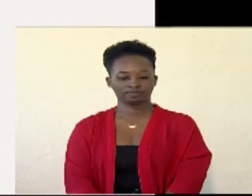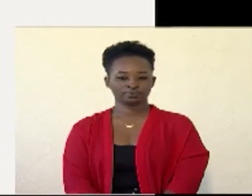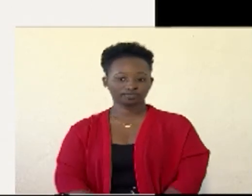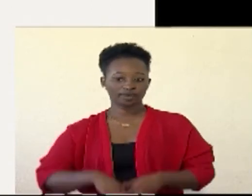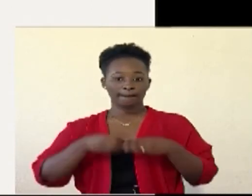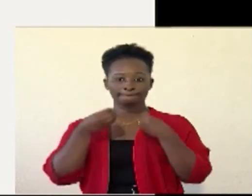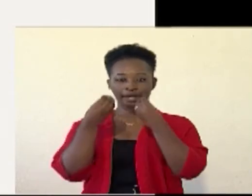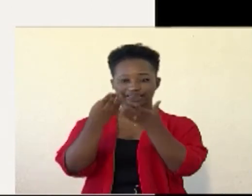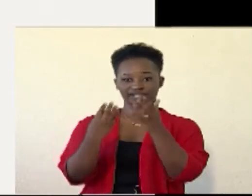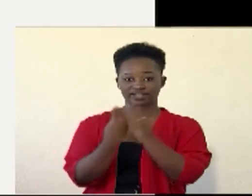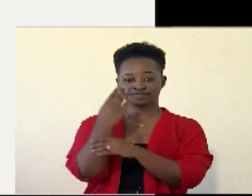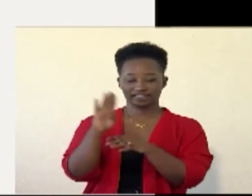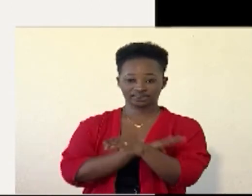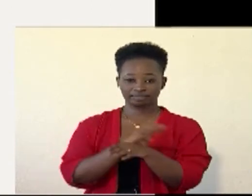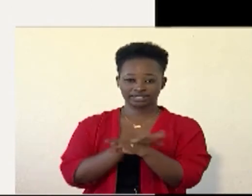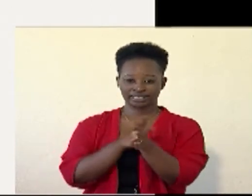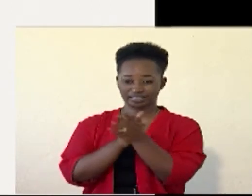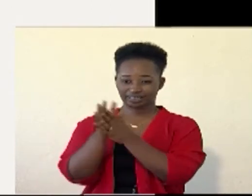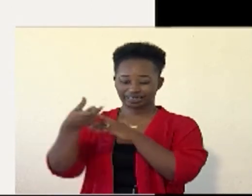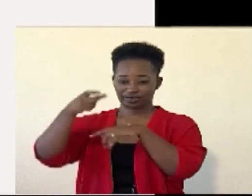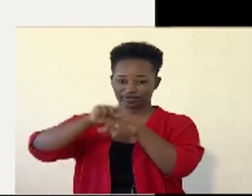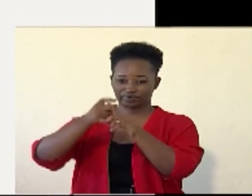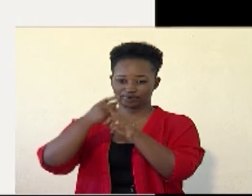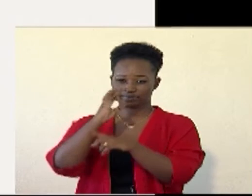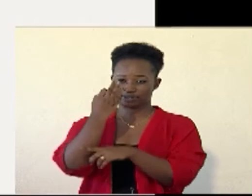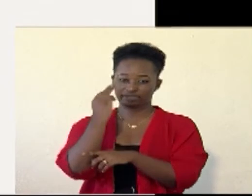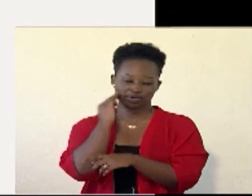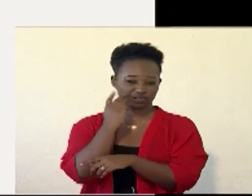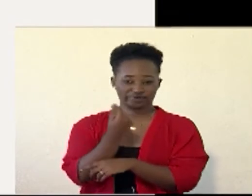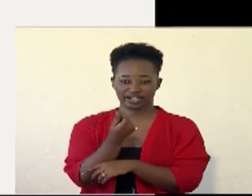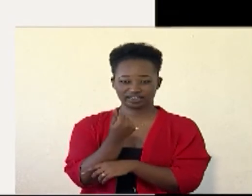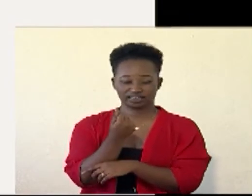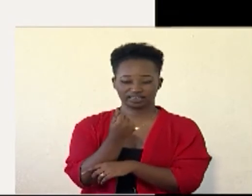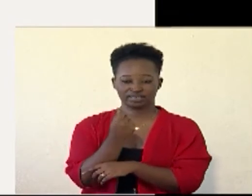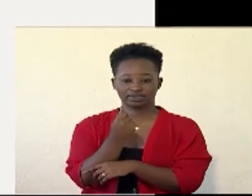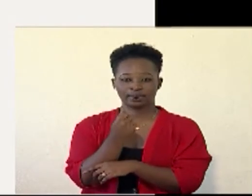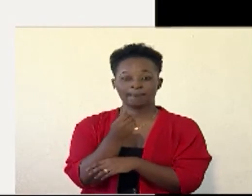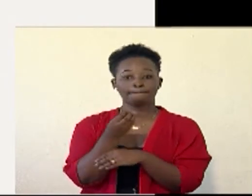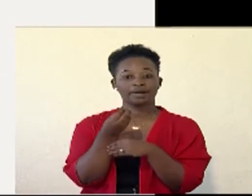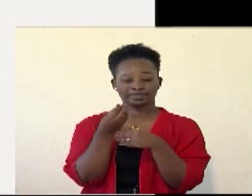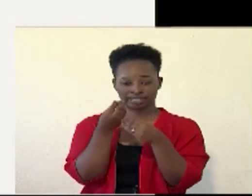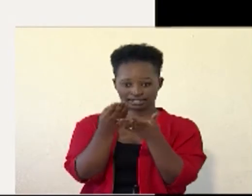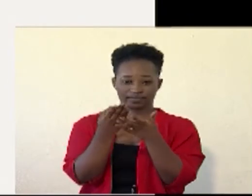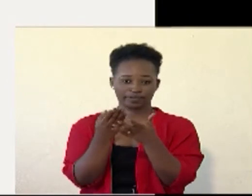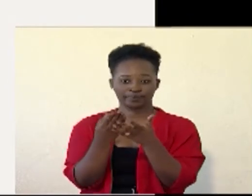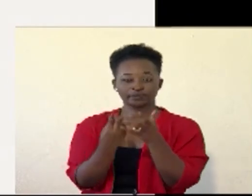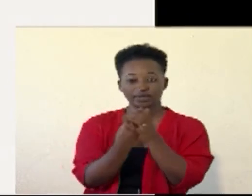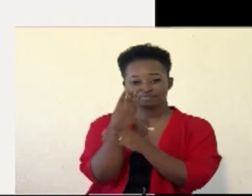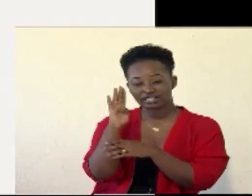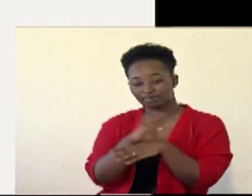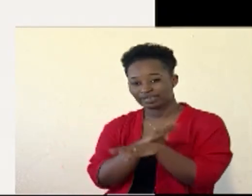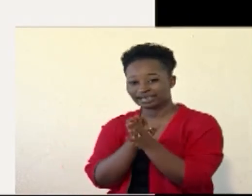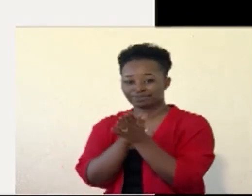given that the investment expenditure increased from 3 million francs, given that the